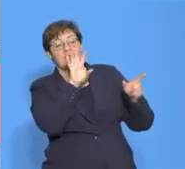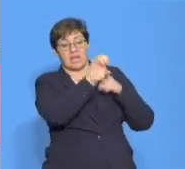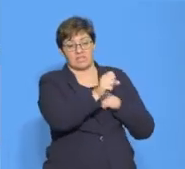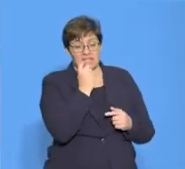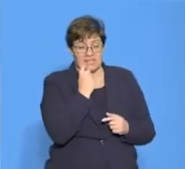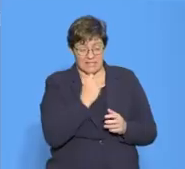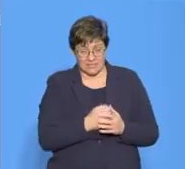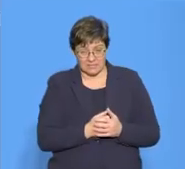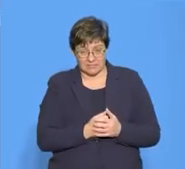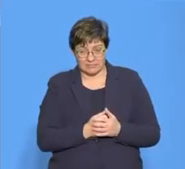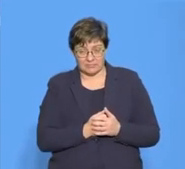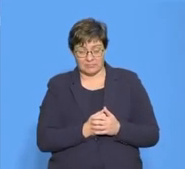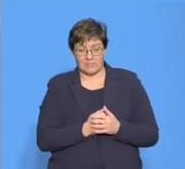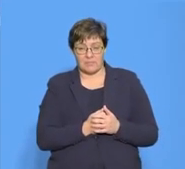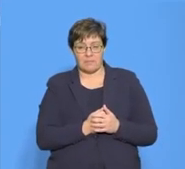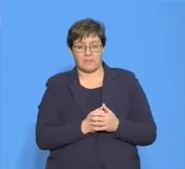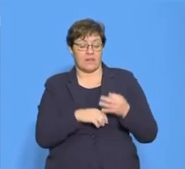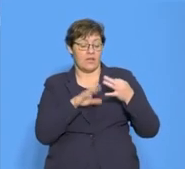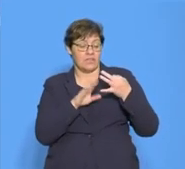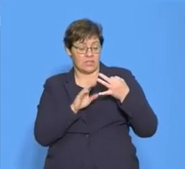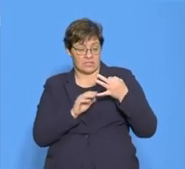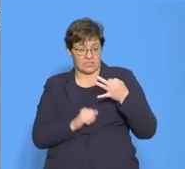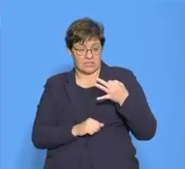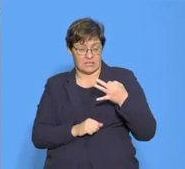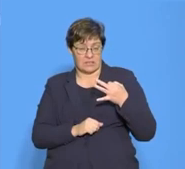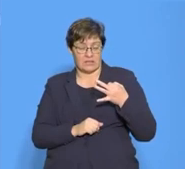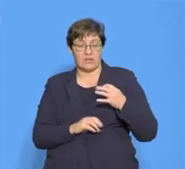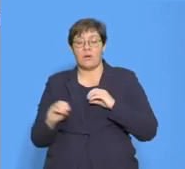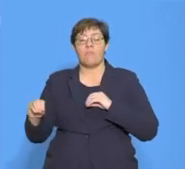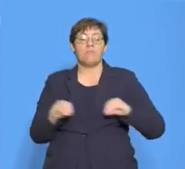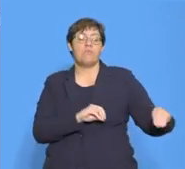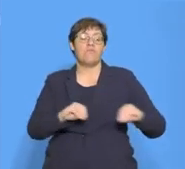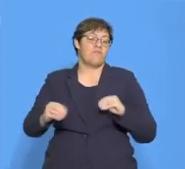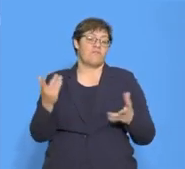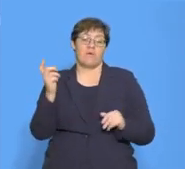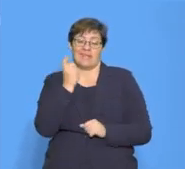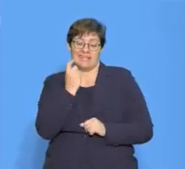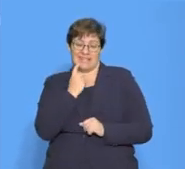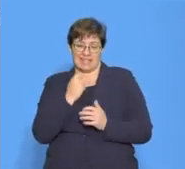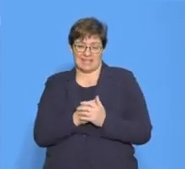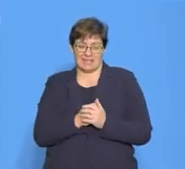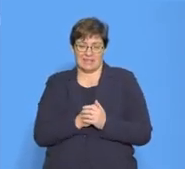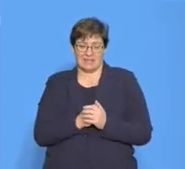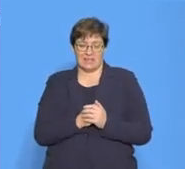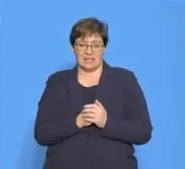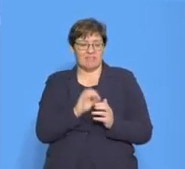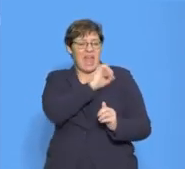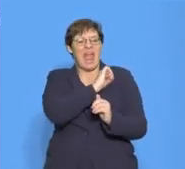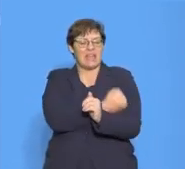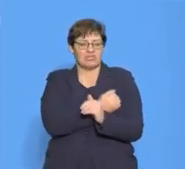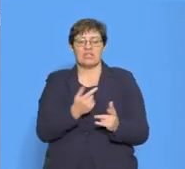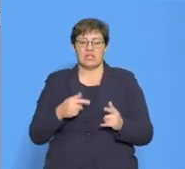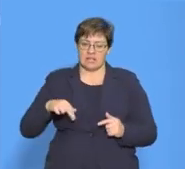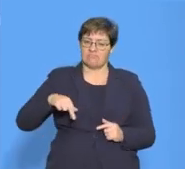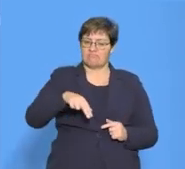point. The third thing is that the movement becomes much easier. It's much more energy